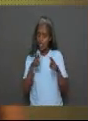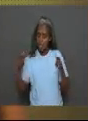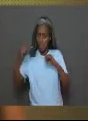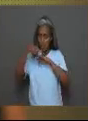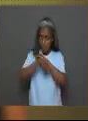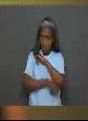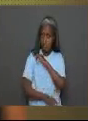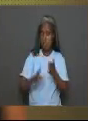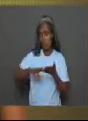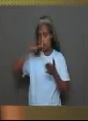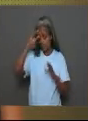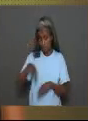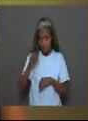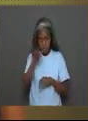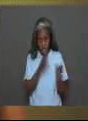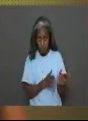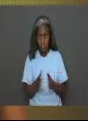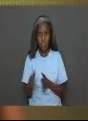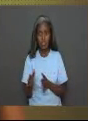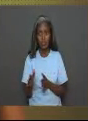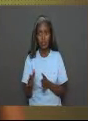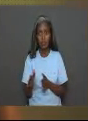learn, students. Are you ready?